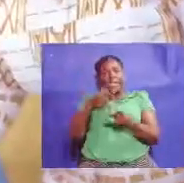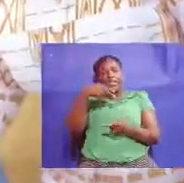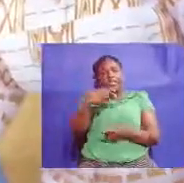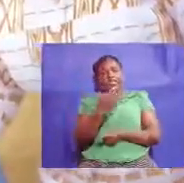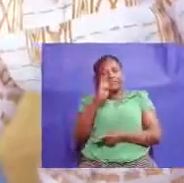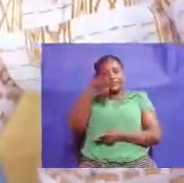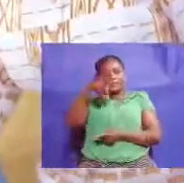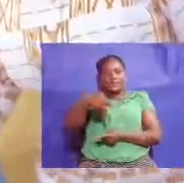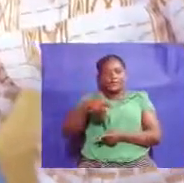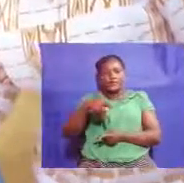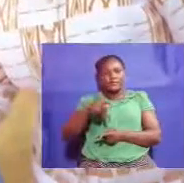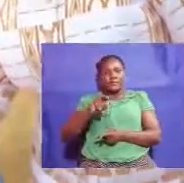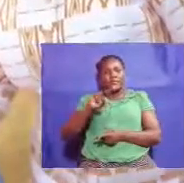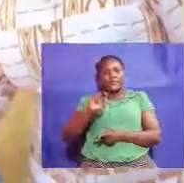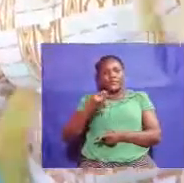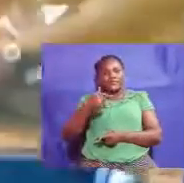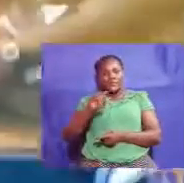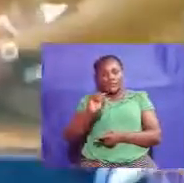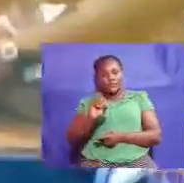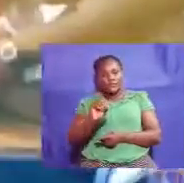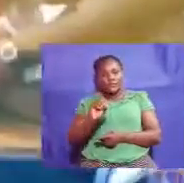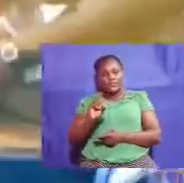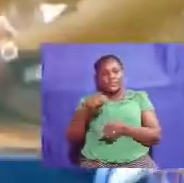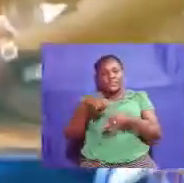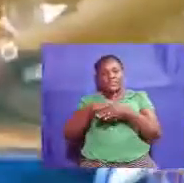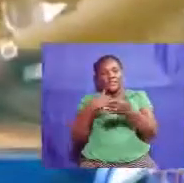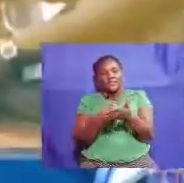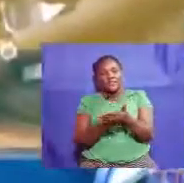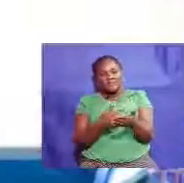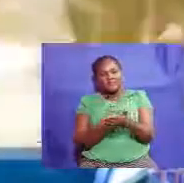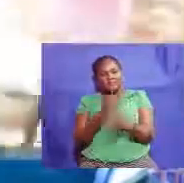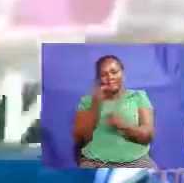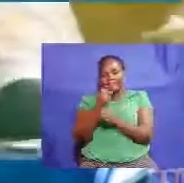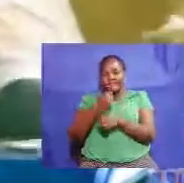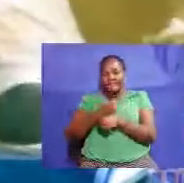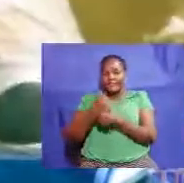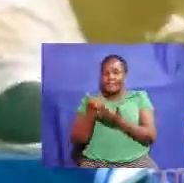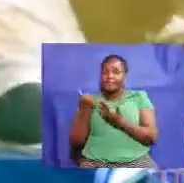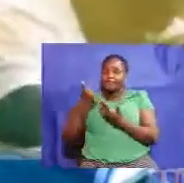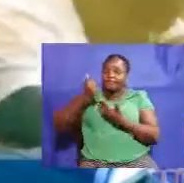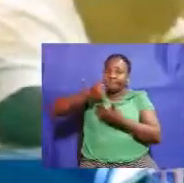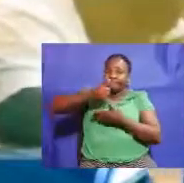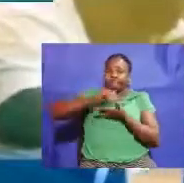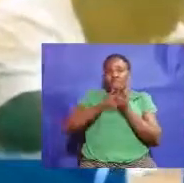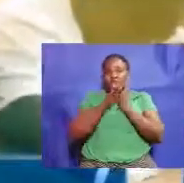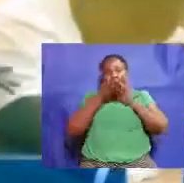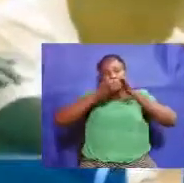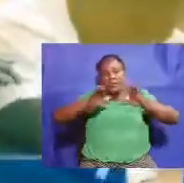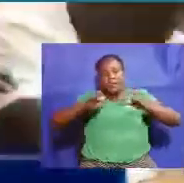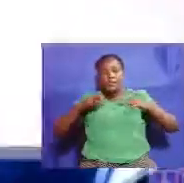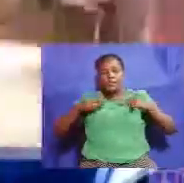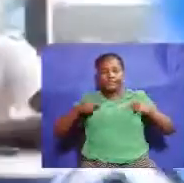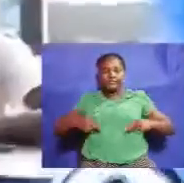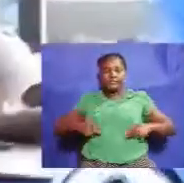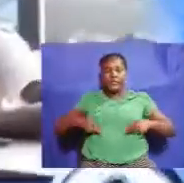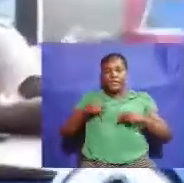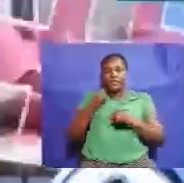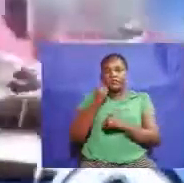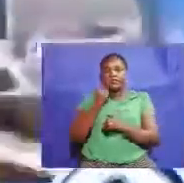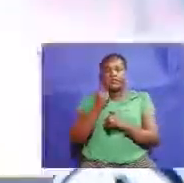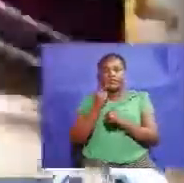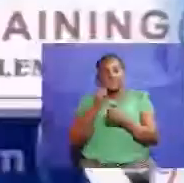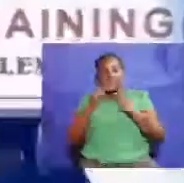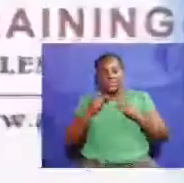H4P, is a non-governmental organization based in Ghana to create and promote sustainable peace, health, human rights and